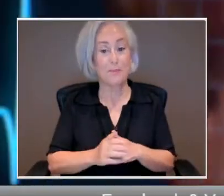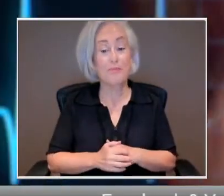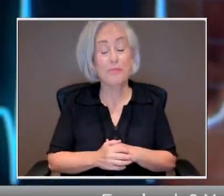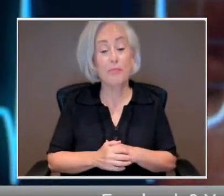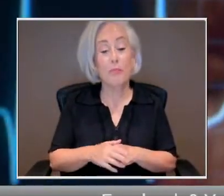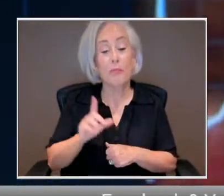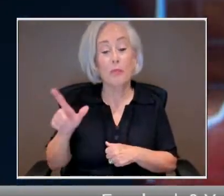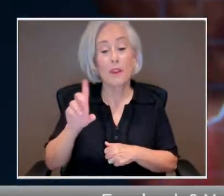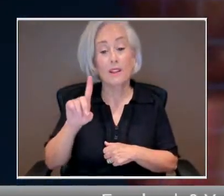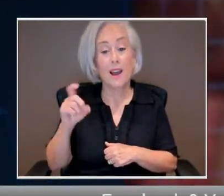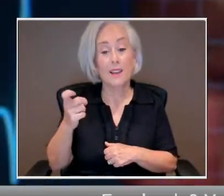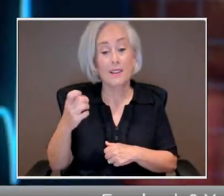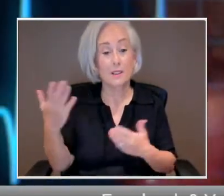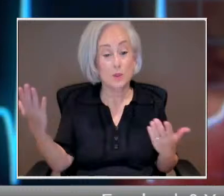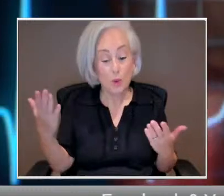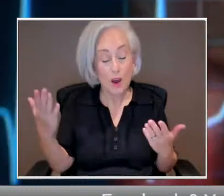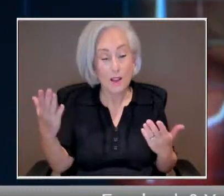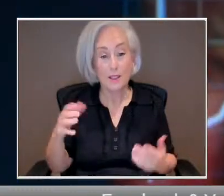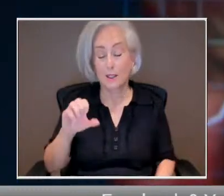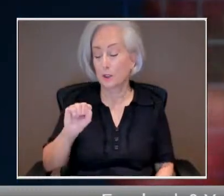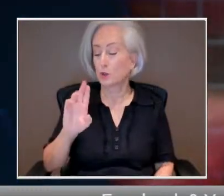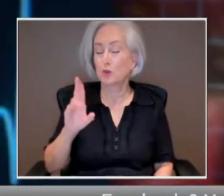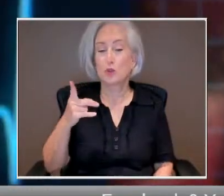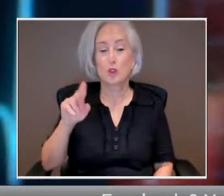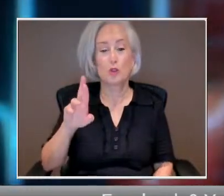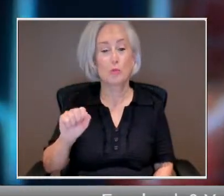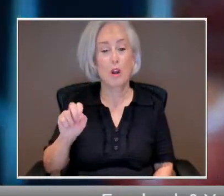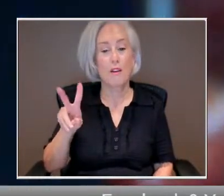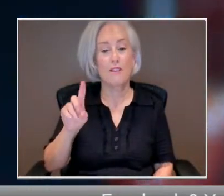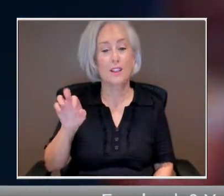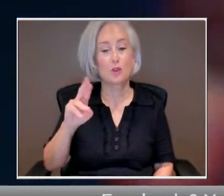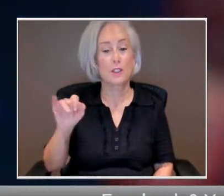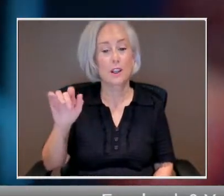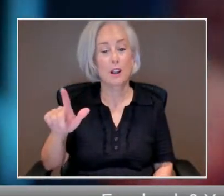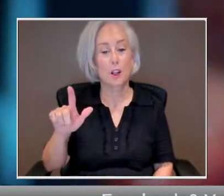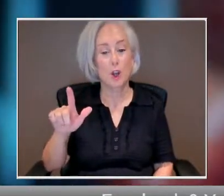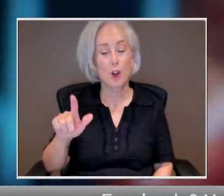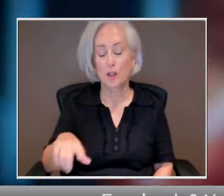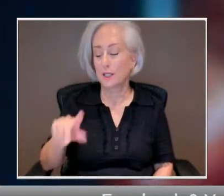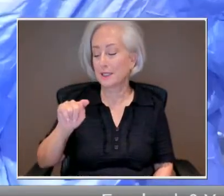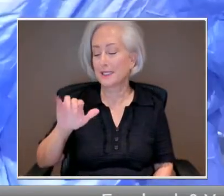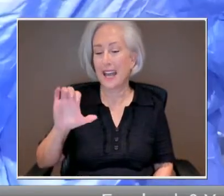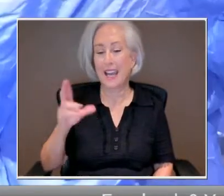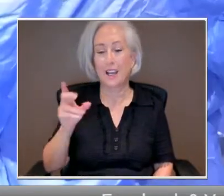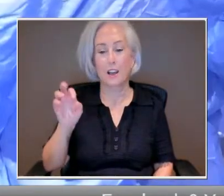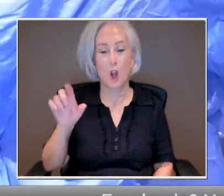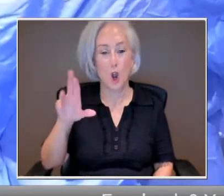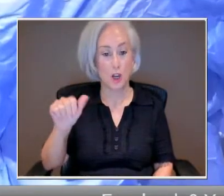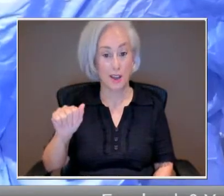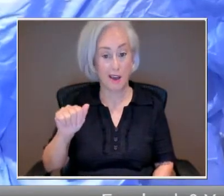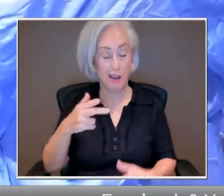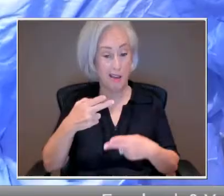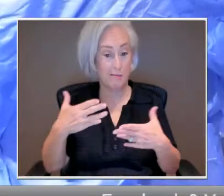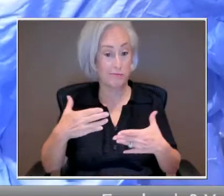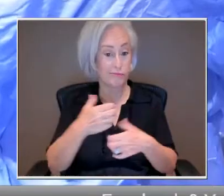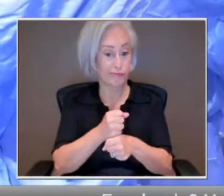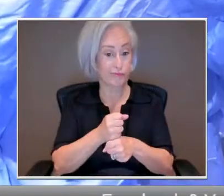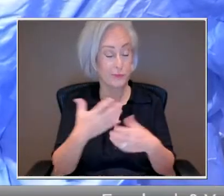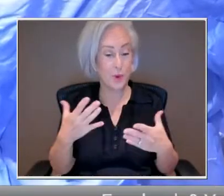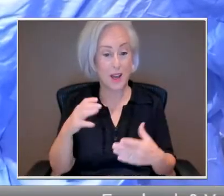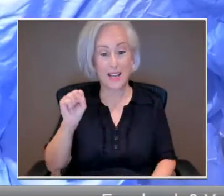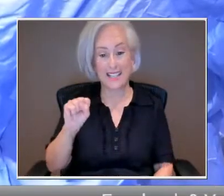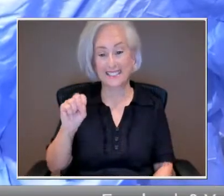with supraventricular tachycardia, also known as SVT, meaning the irregular heartbeat